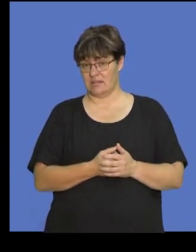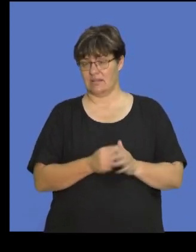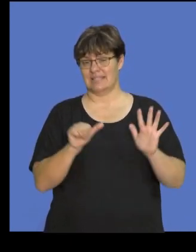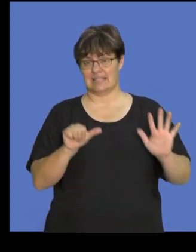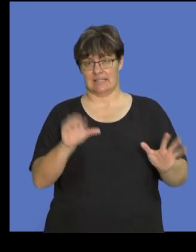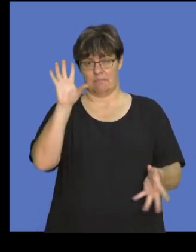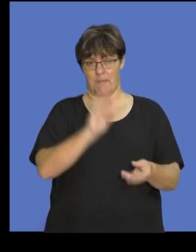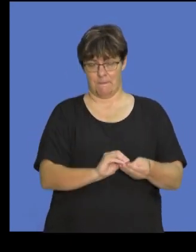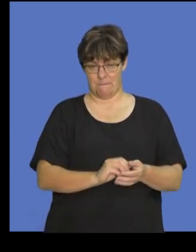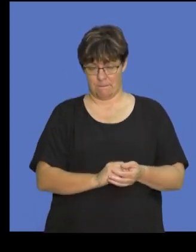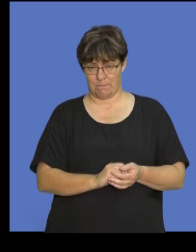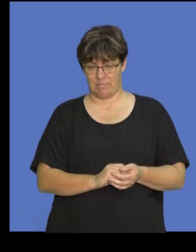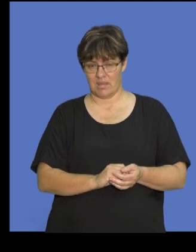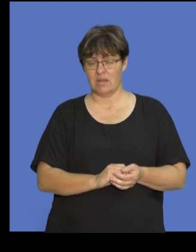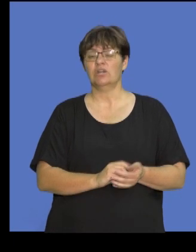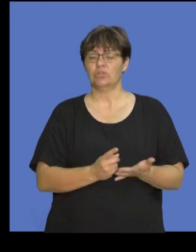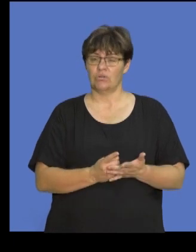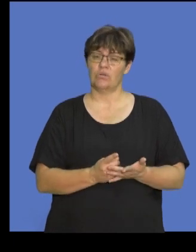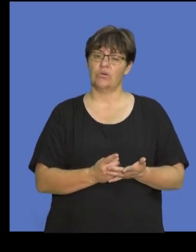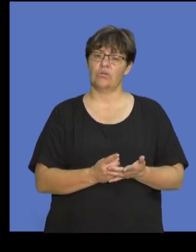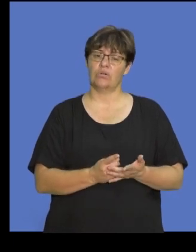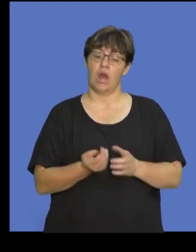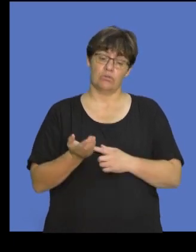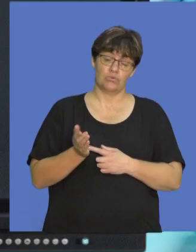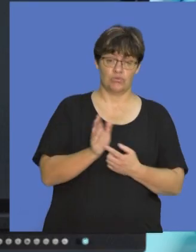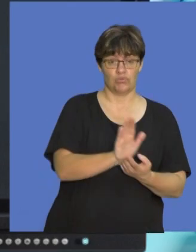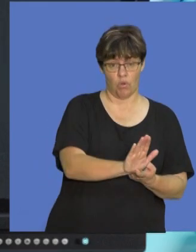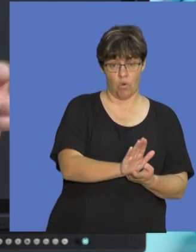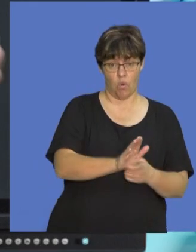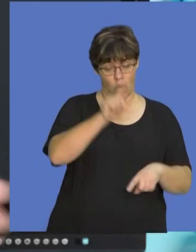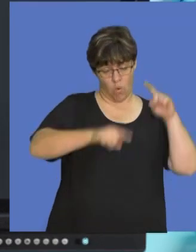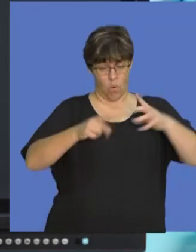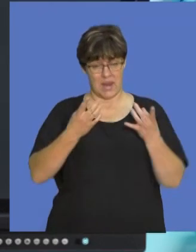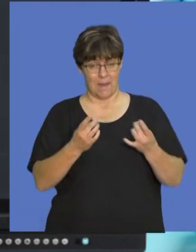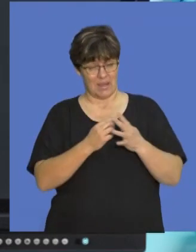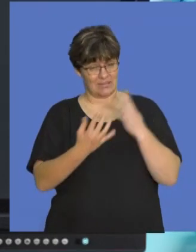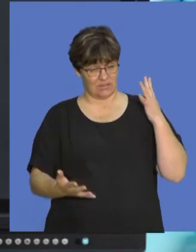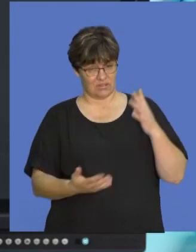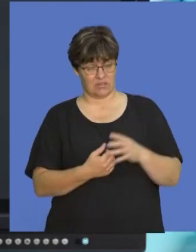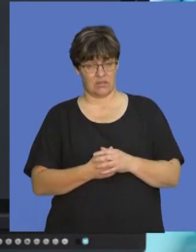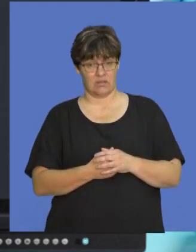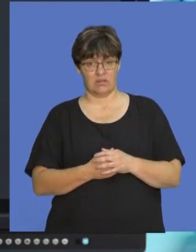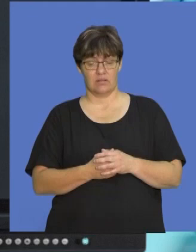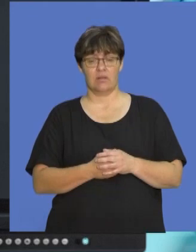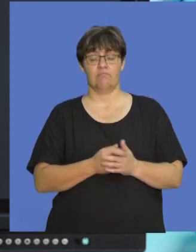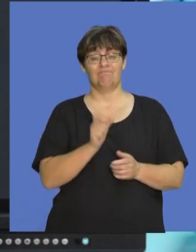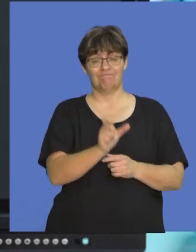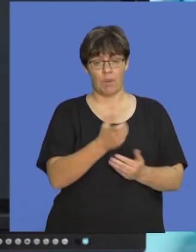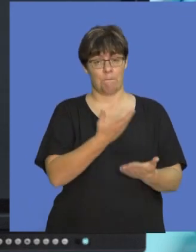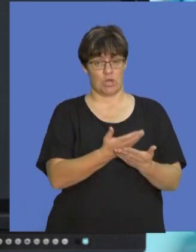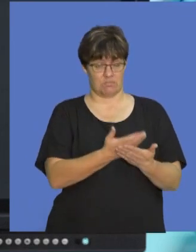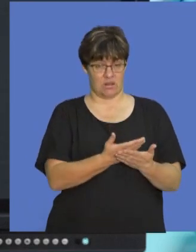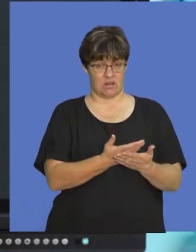as 6. So there's a difference between showing you all the numbers, the set of numbers that